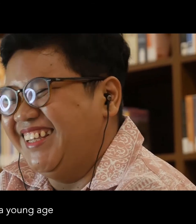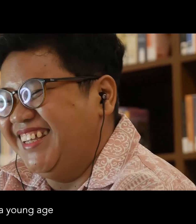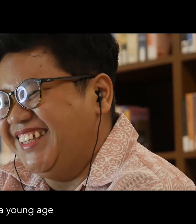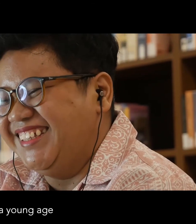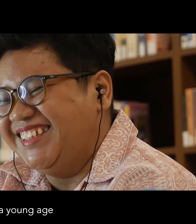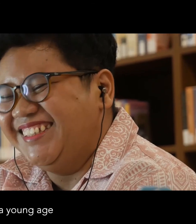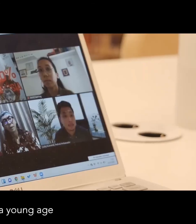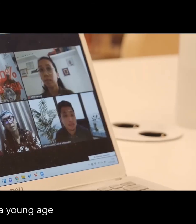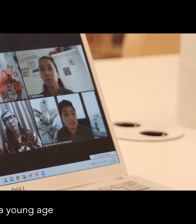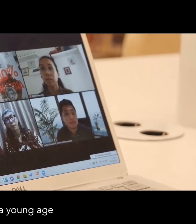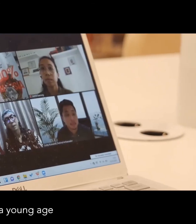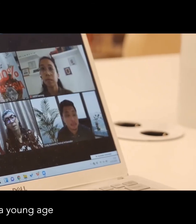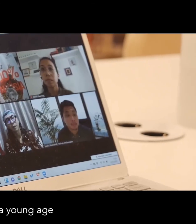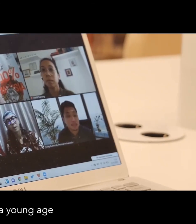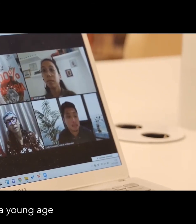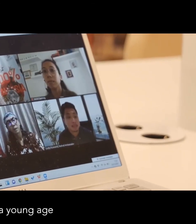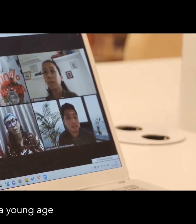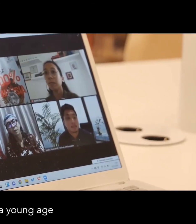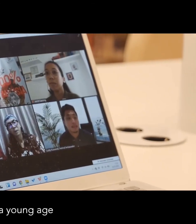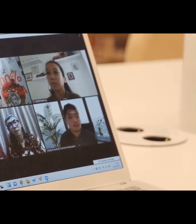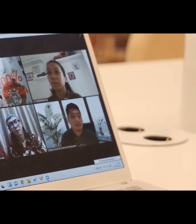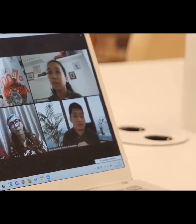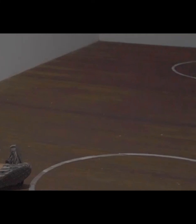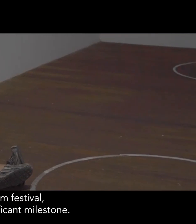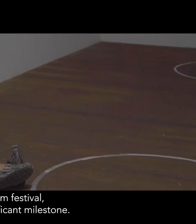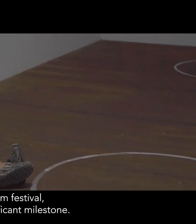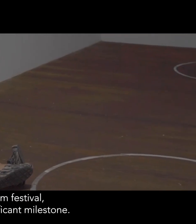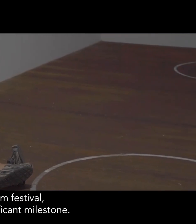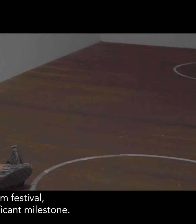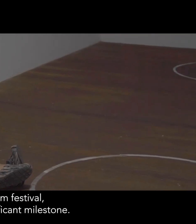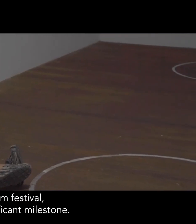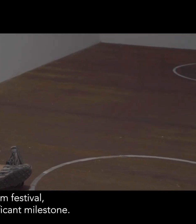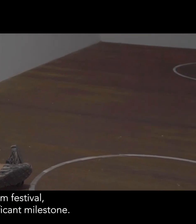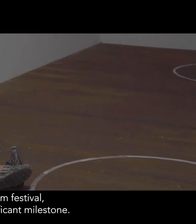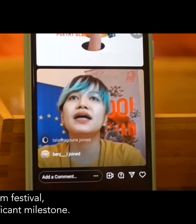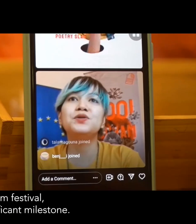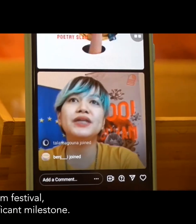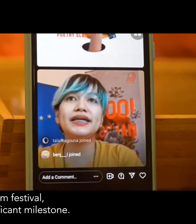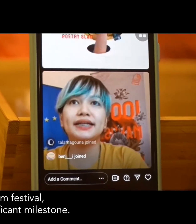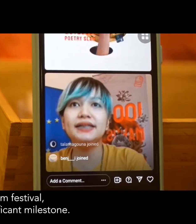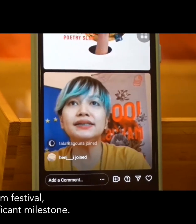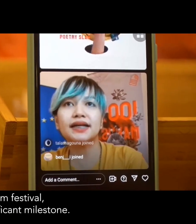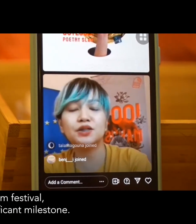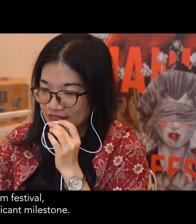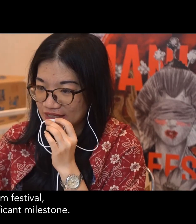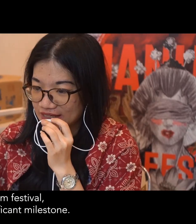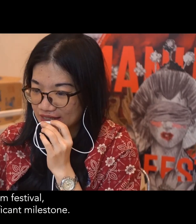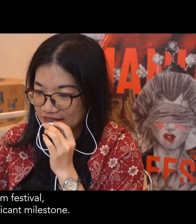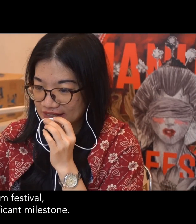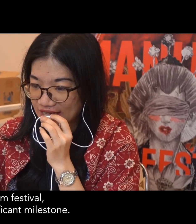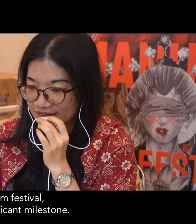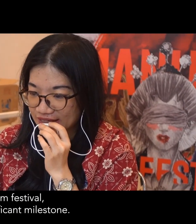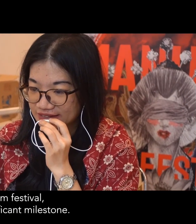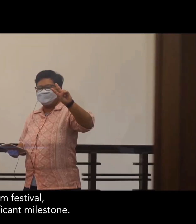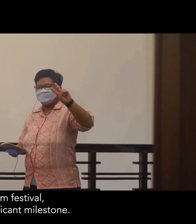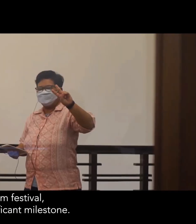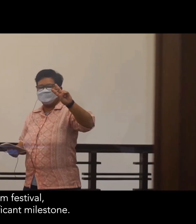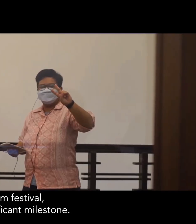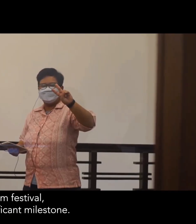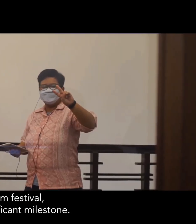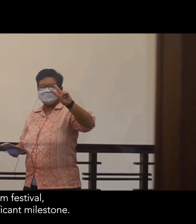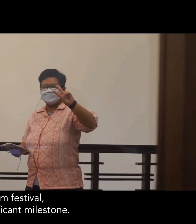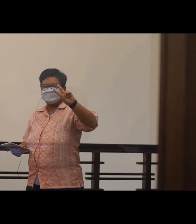Usia kelima kami merupakan usia yang muda, tetapi untuk sebuah festival film, 5 tahun merupakan titik pencapaian